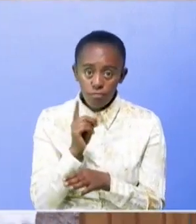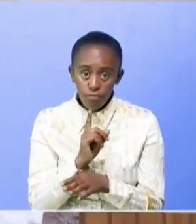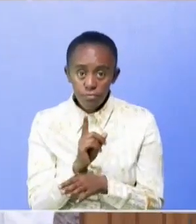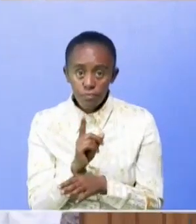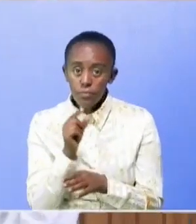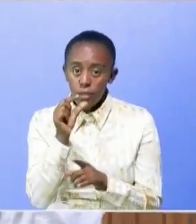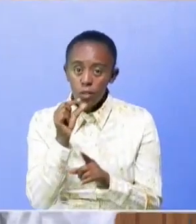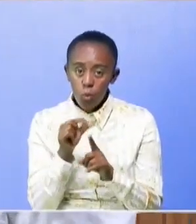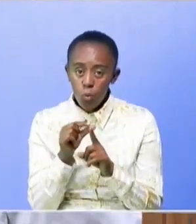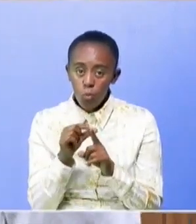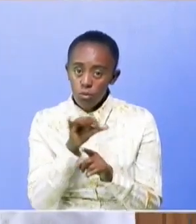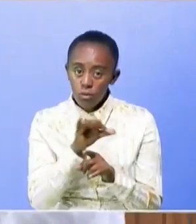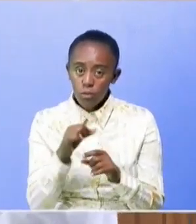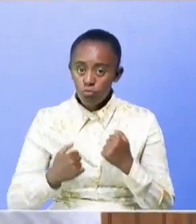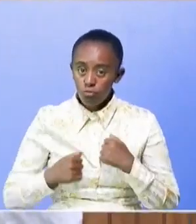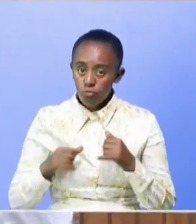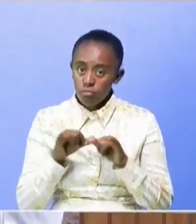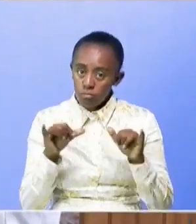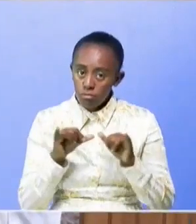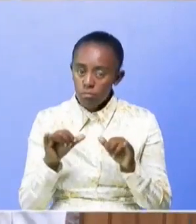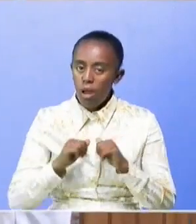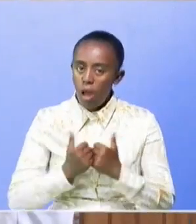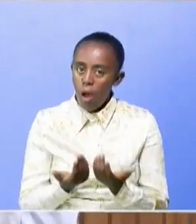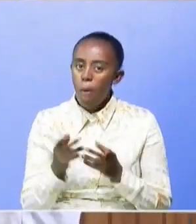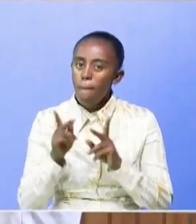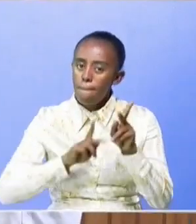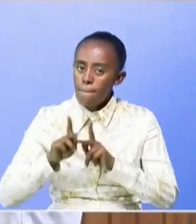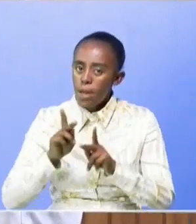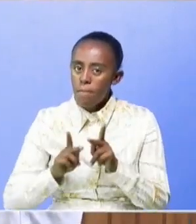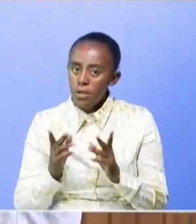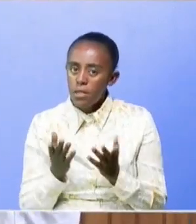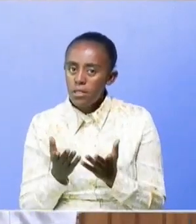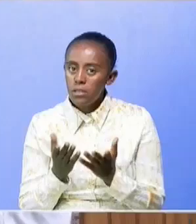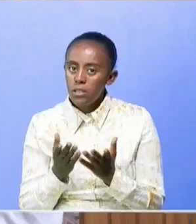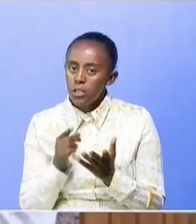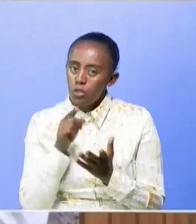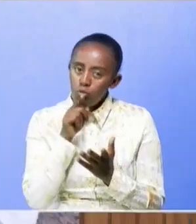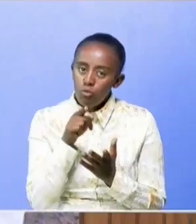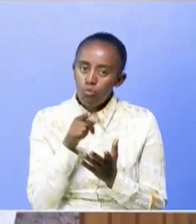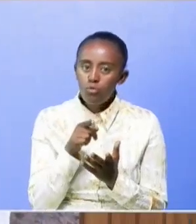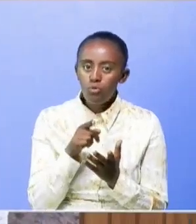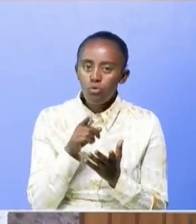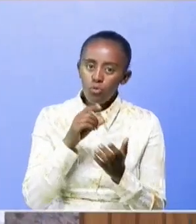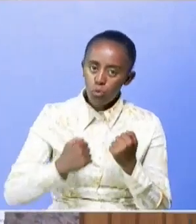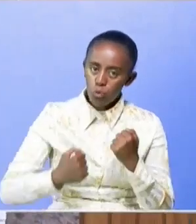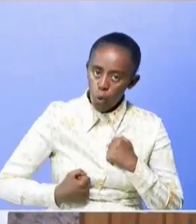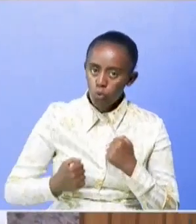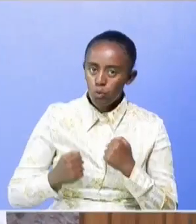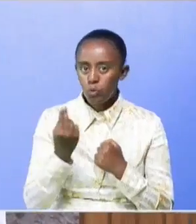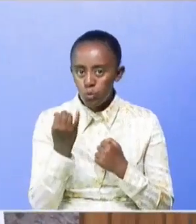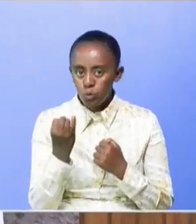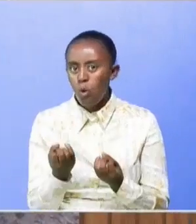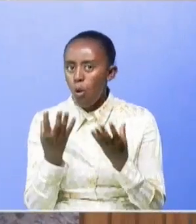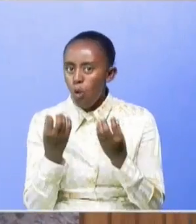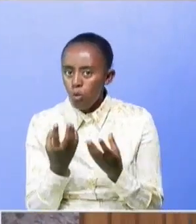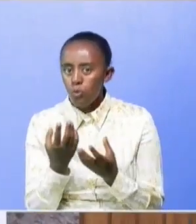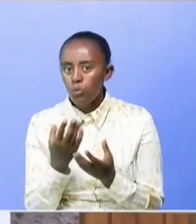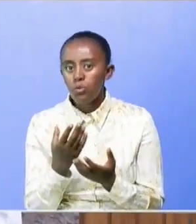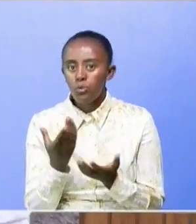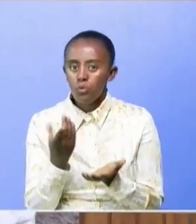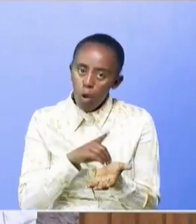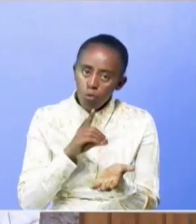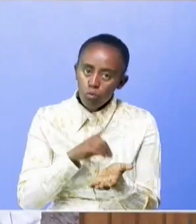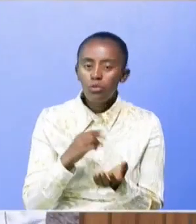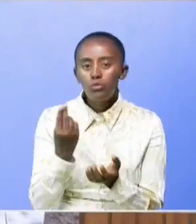that word, I talked about how people who are soldiers use it a lot, and people who